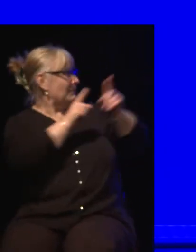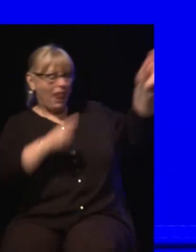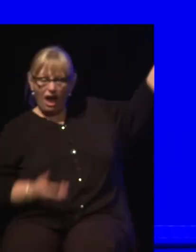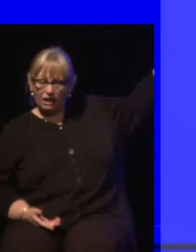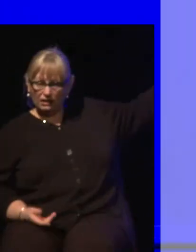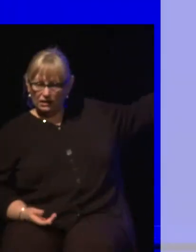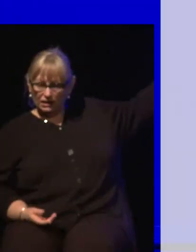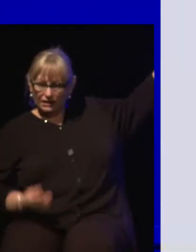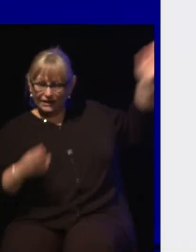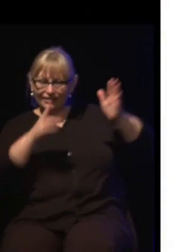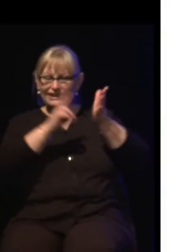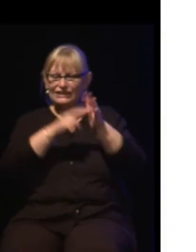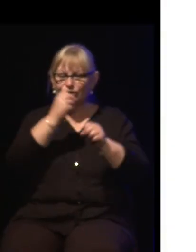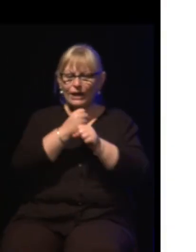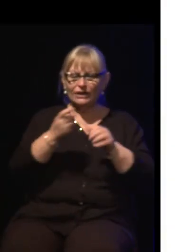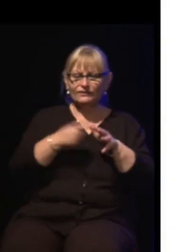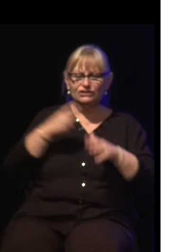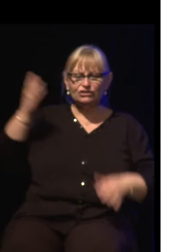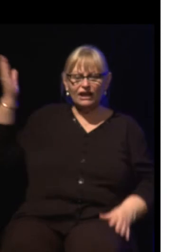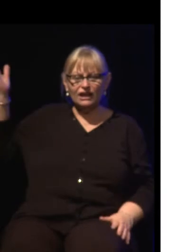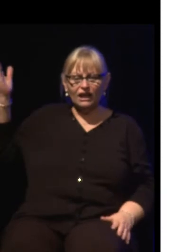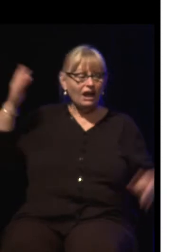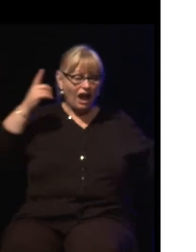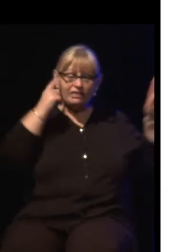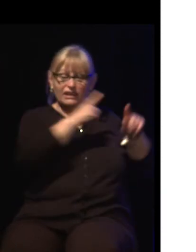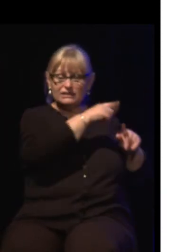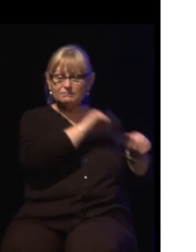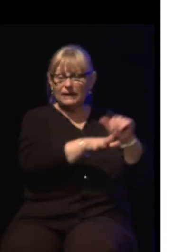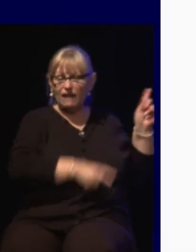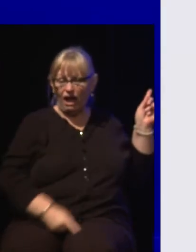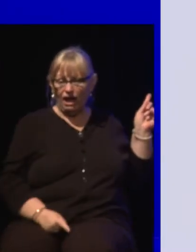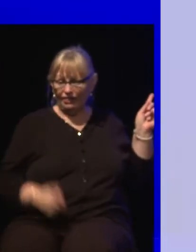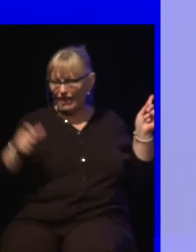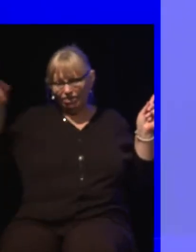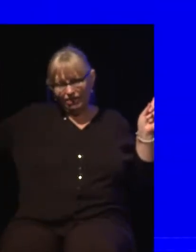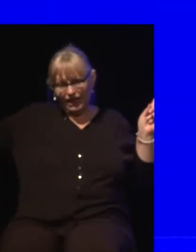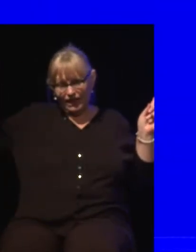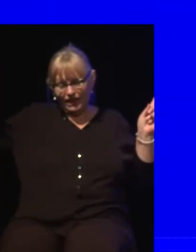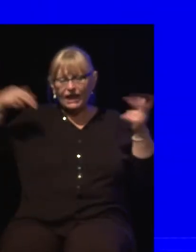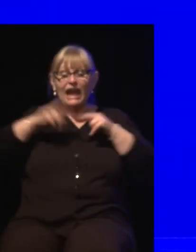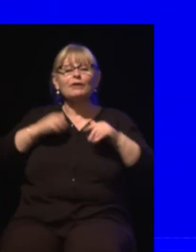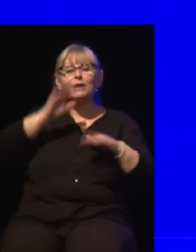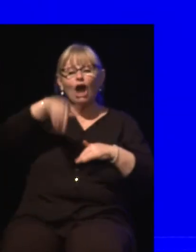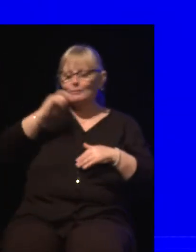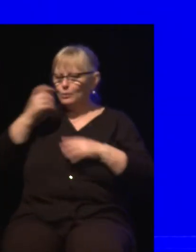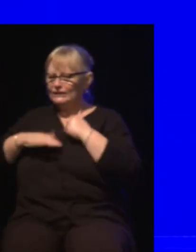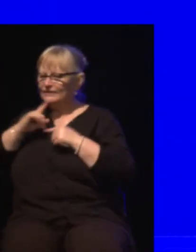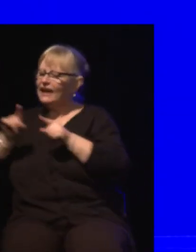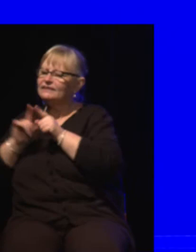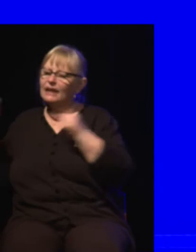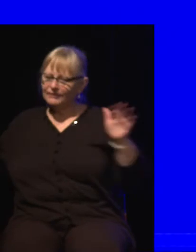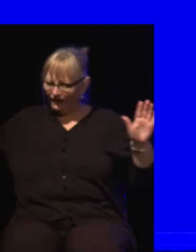right? The NGA. I actually think this one's cooler, personally, but if I'm at home, I'm never going to admit that I just said